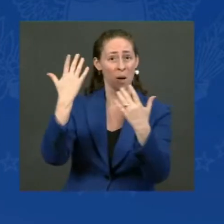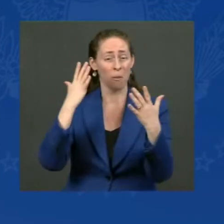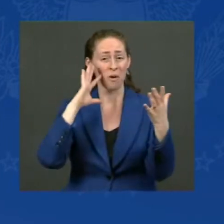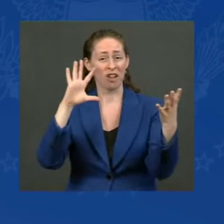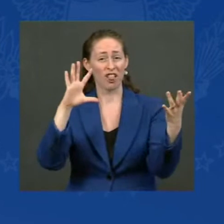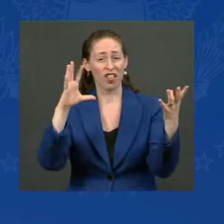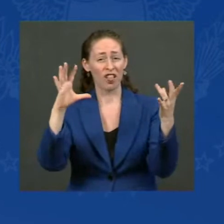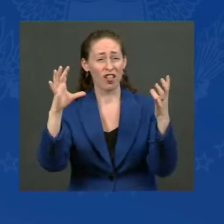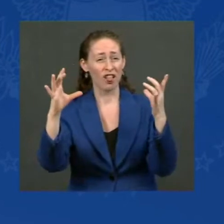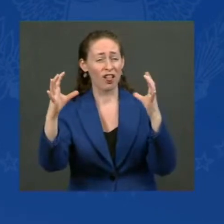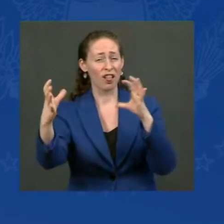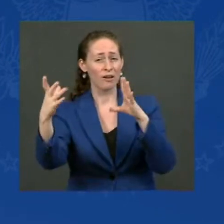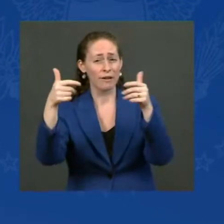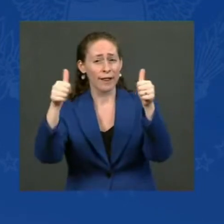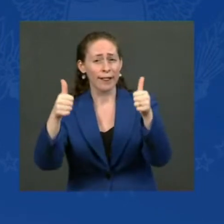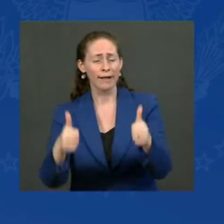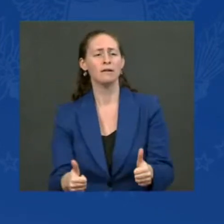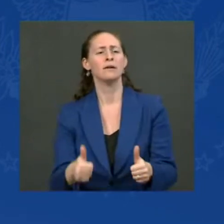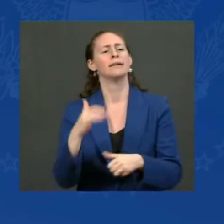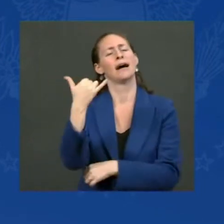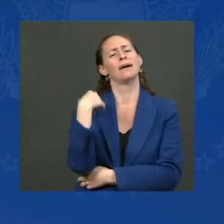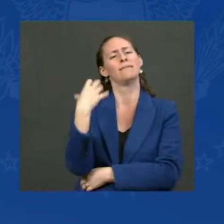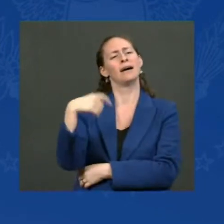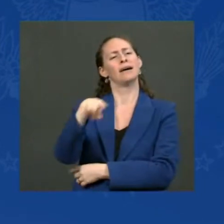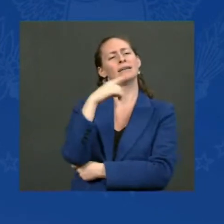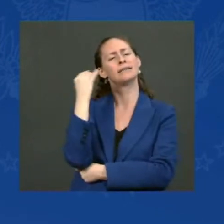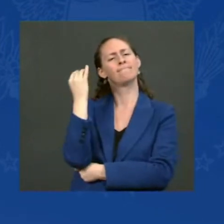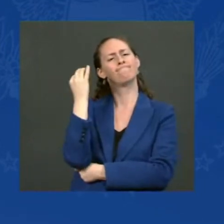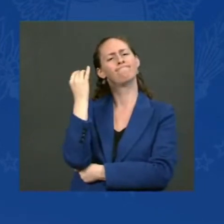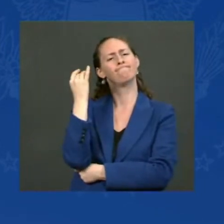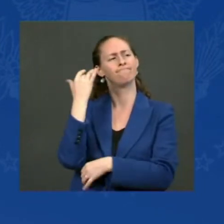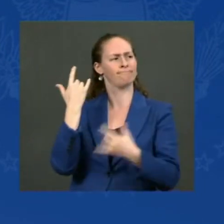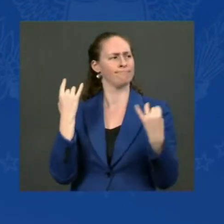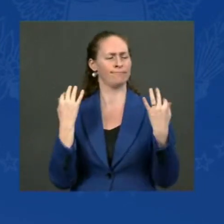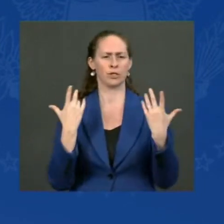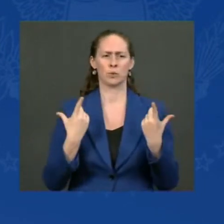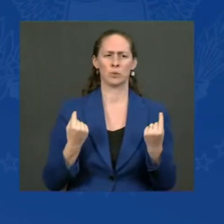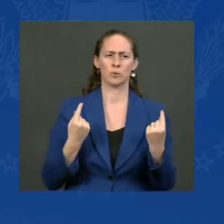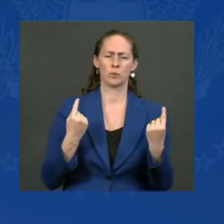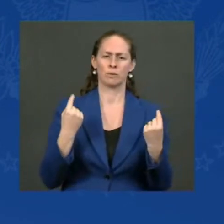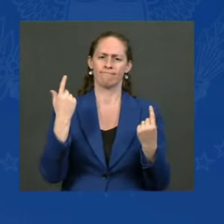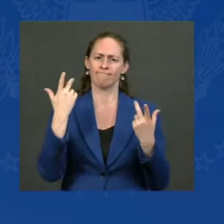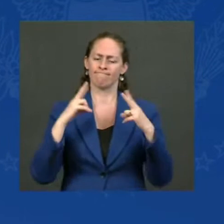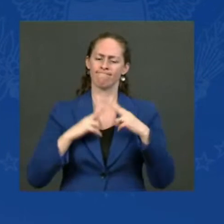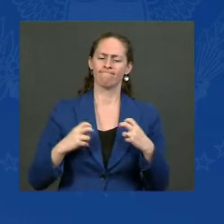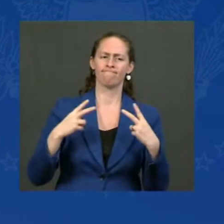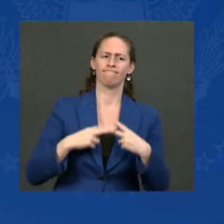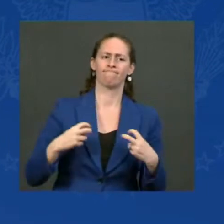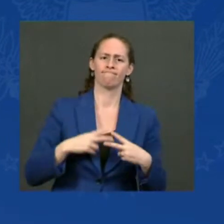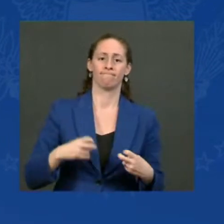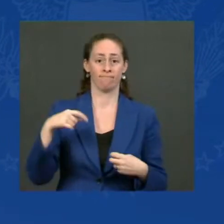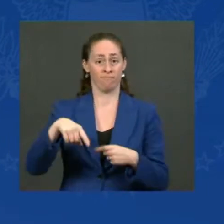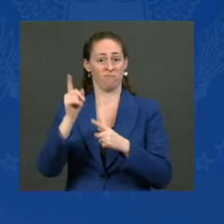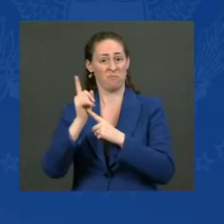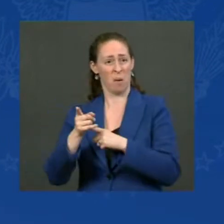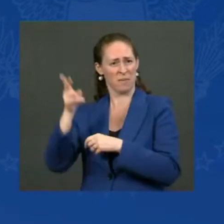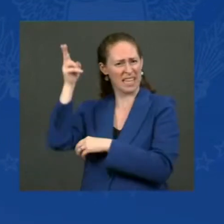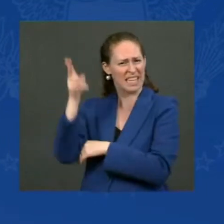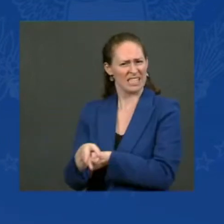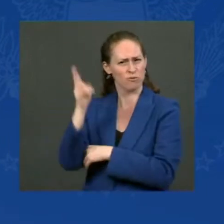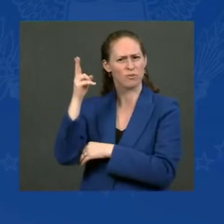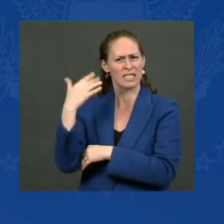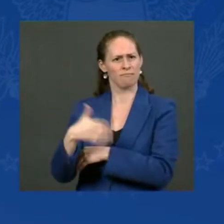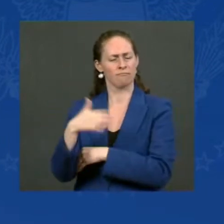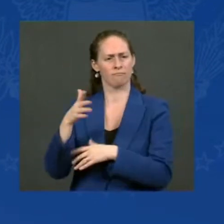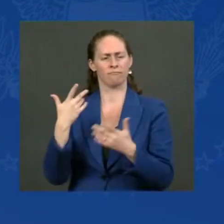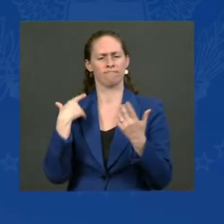my view, at an inflection point in history. And I'm here today to share with you how the United States